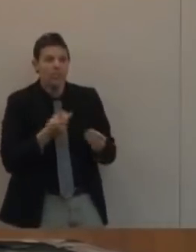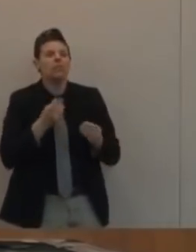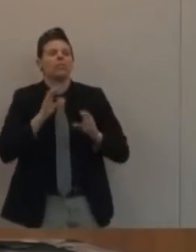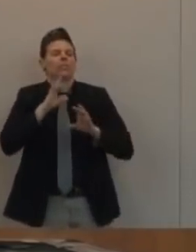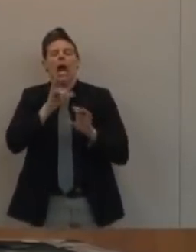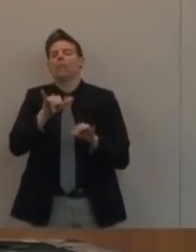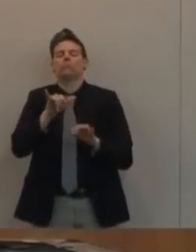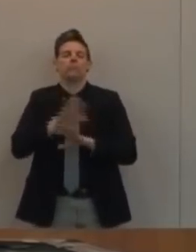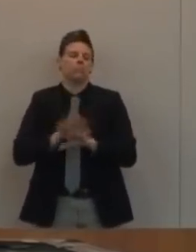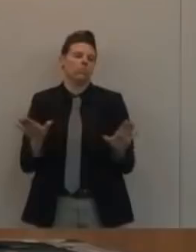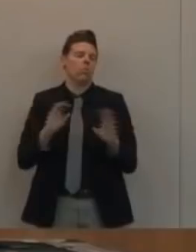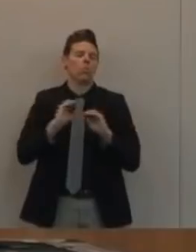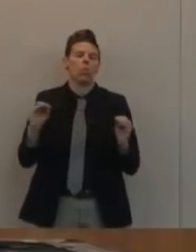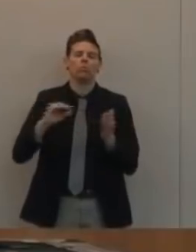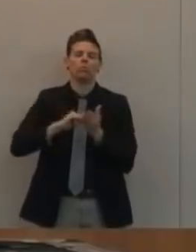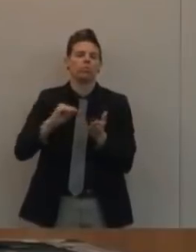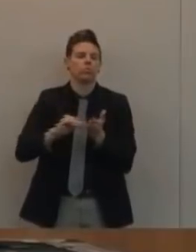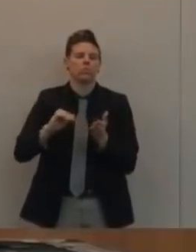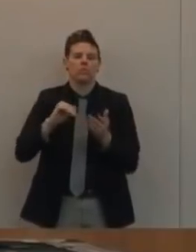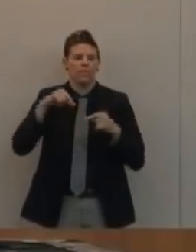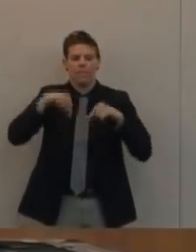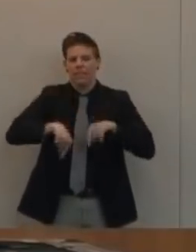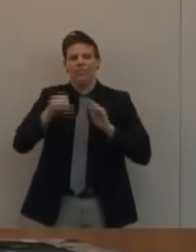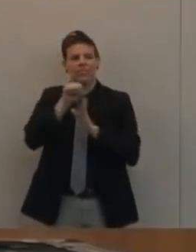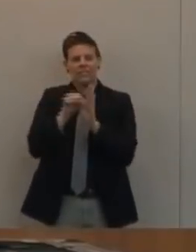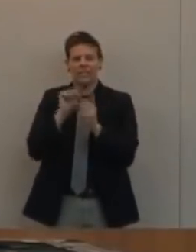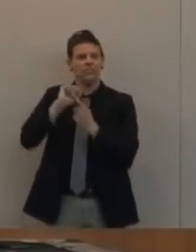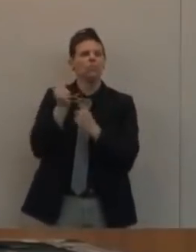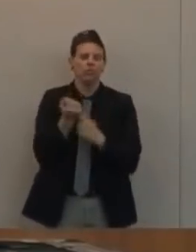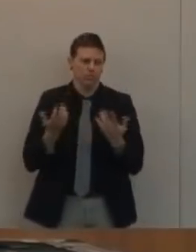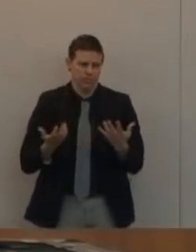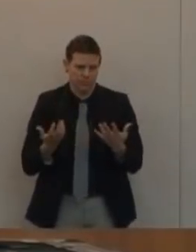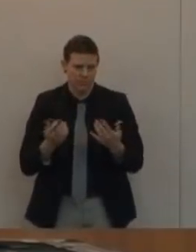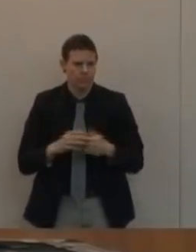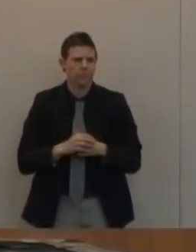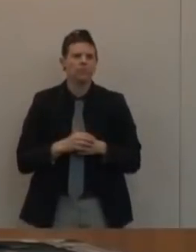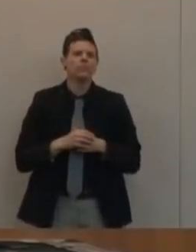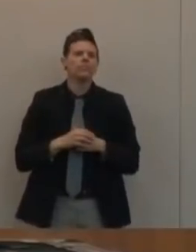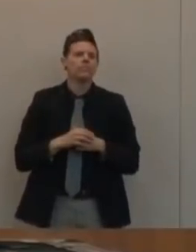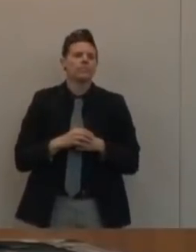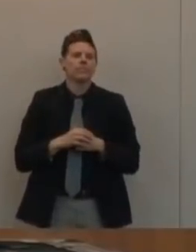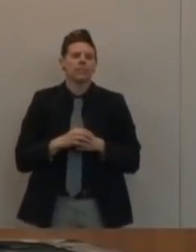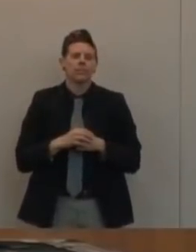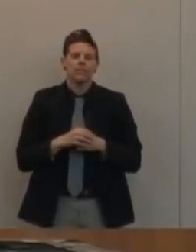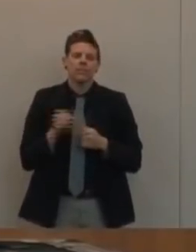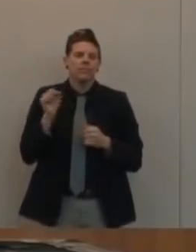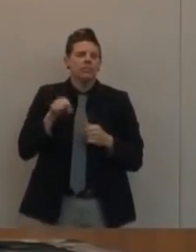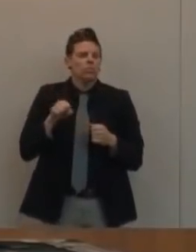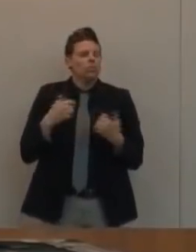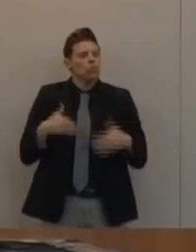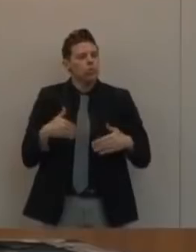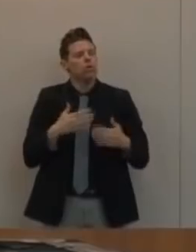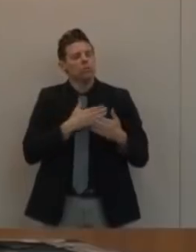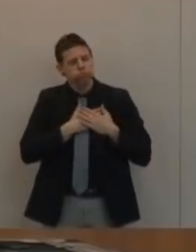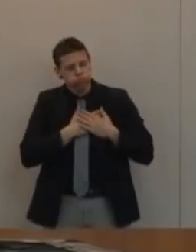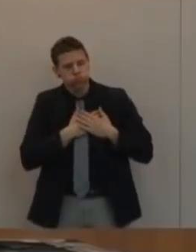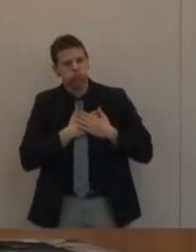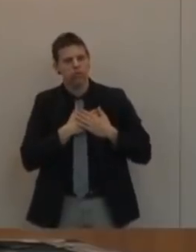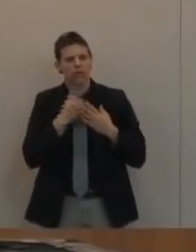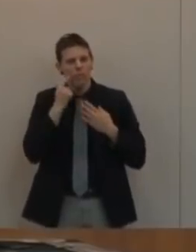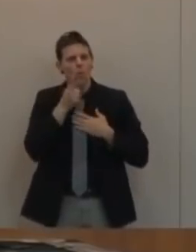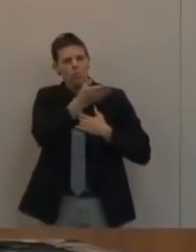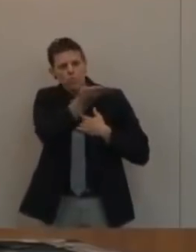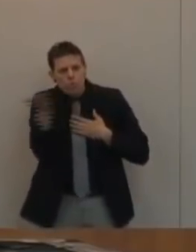realities about any of this that do justice to how that must feel. So I've been really clear with every cabinet